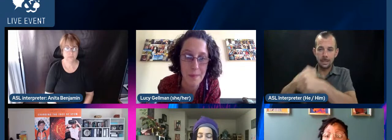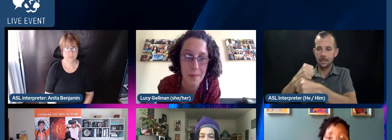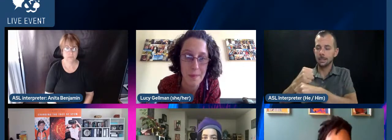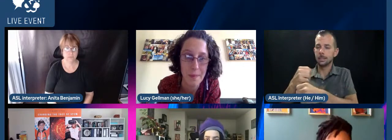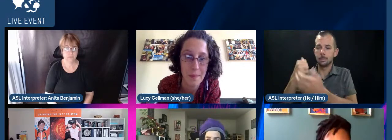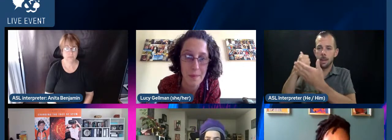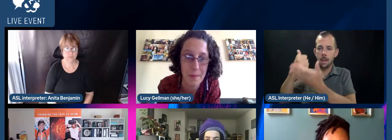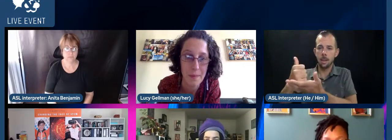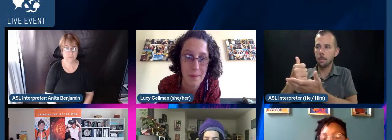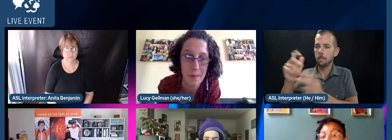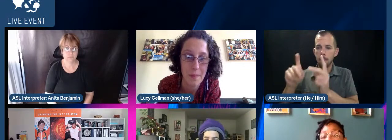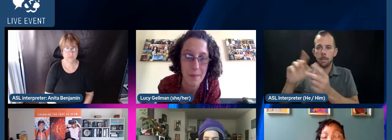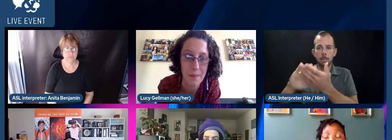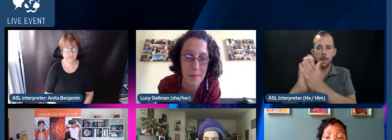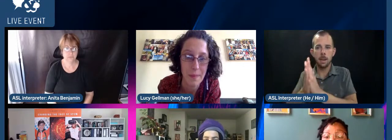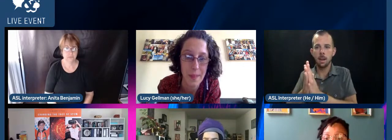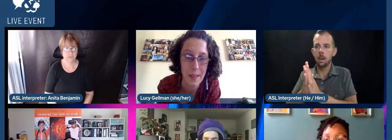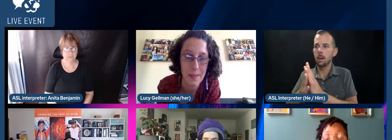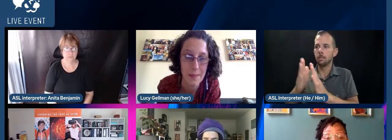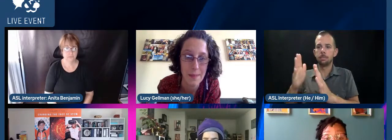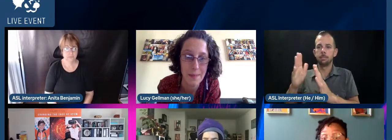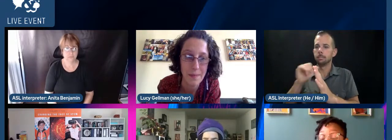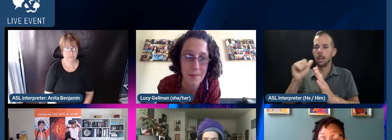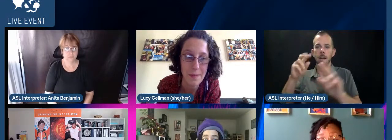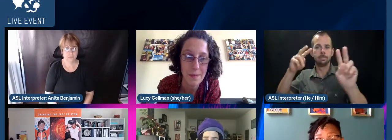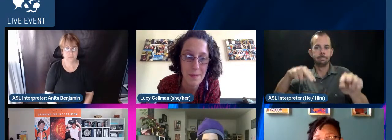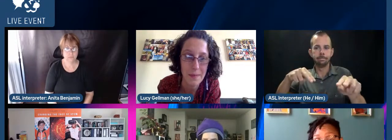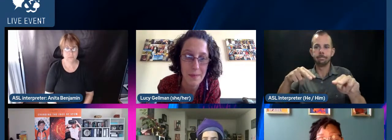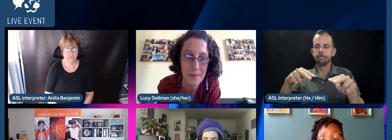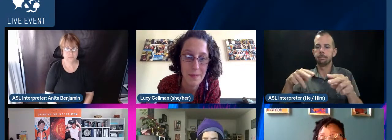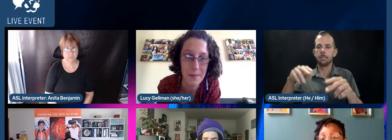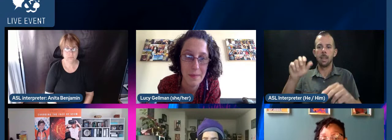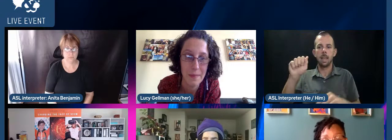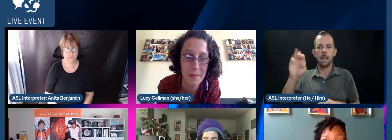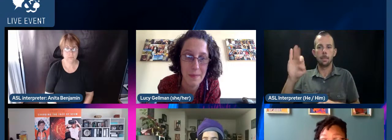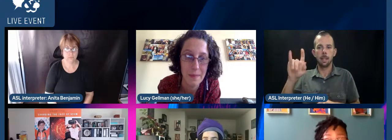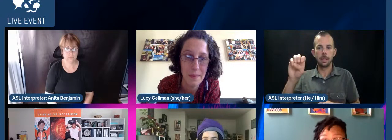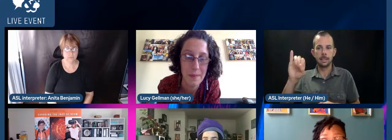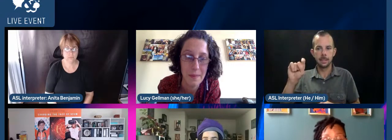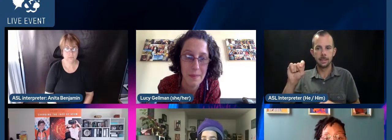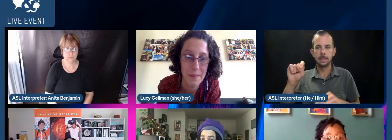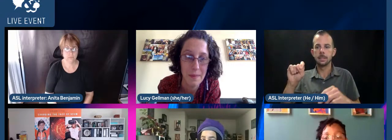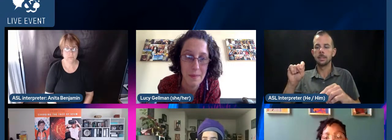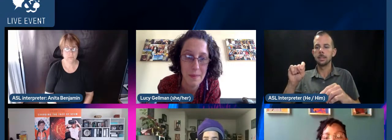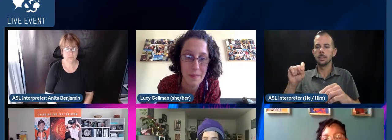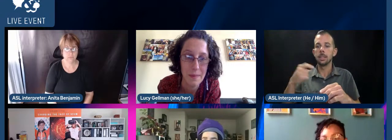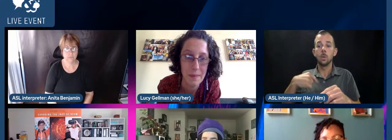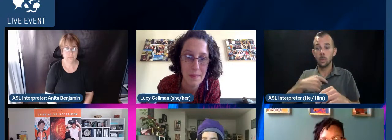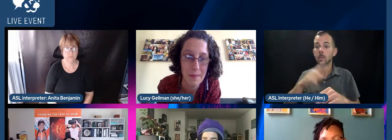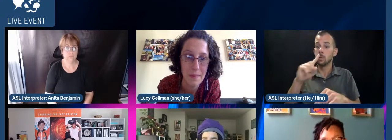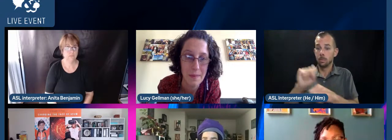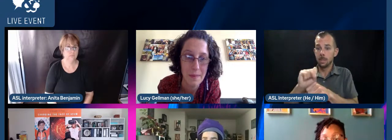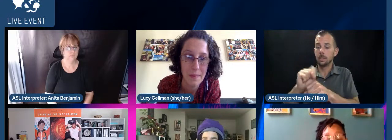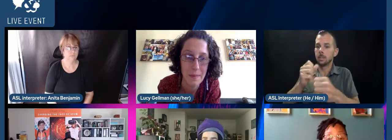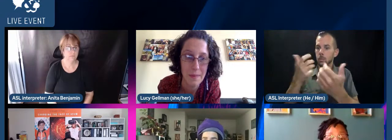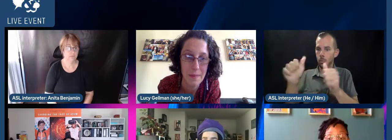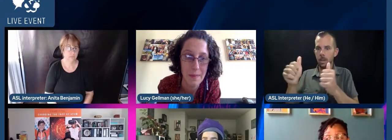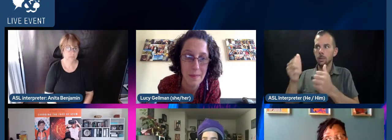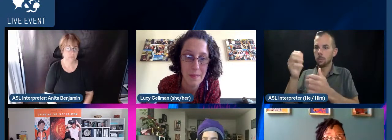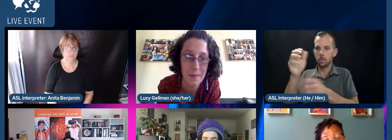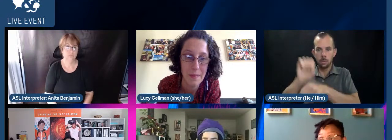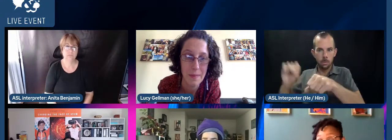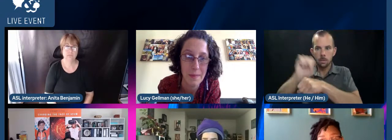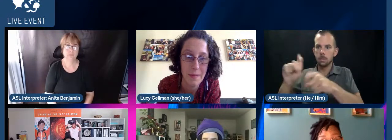no matter how kind we were, no matter how many times we said it. In fact, we gave concrete steps. And many of us were people who had been in the movement prior. I